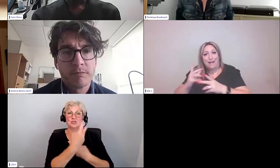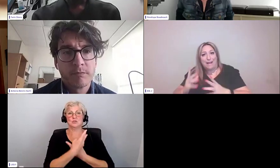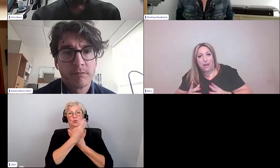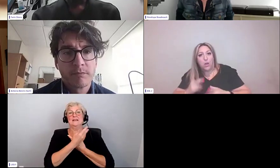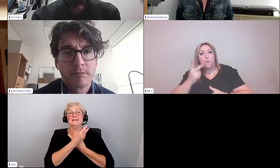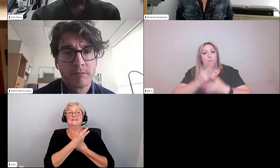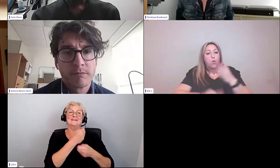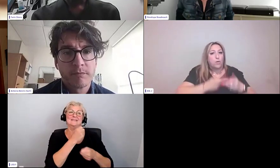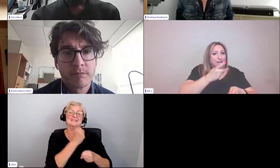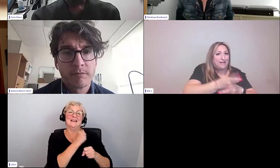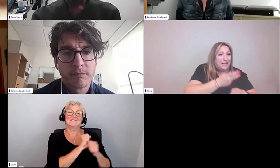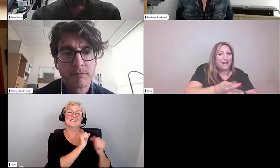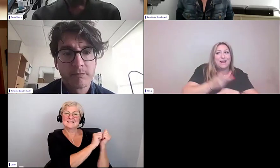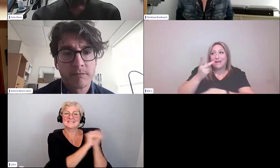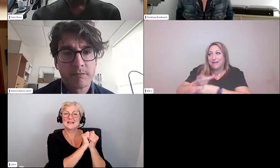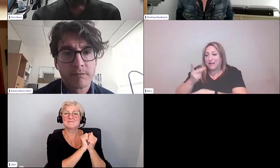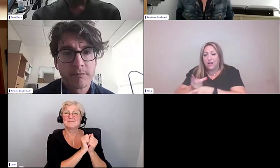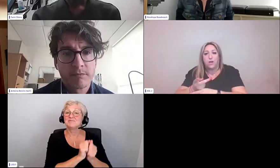who are working together.